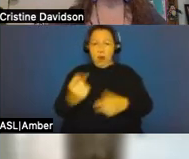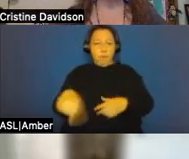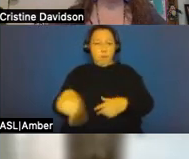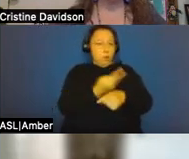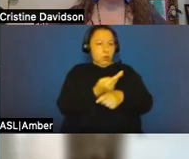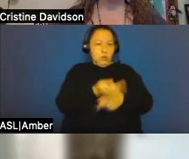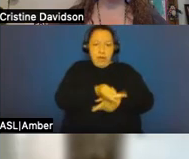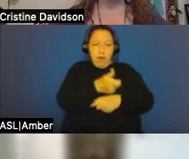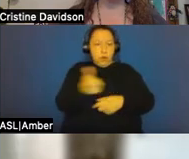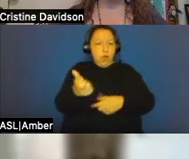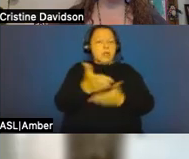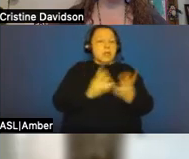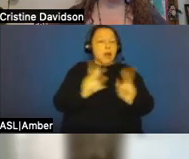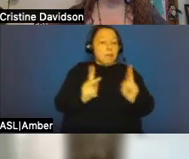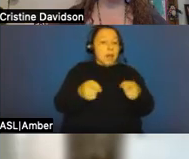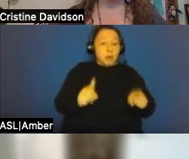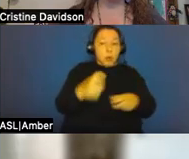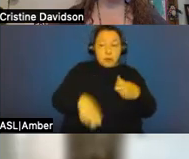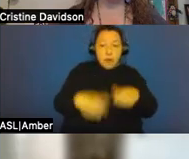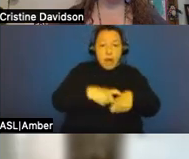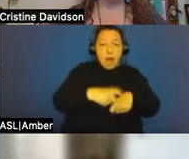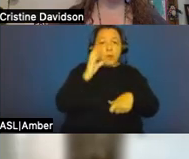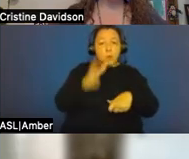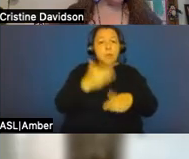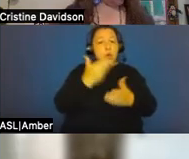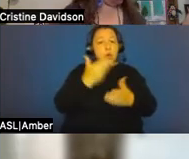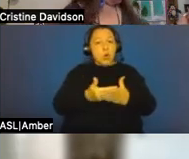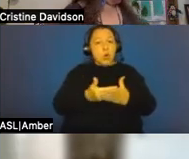For some people during difficult times, it's good to hold one of our